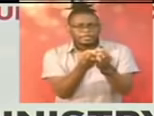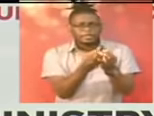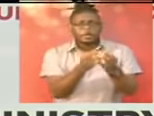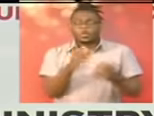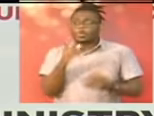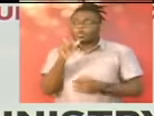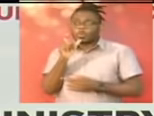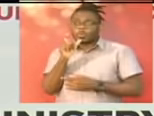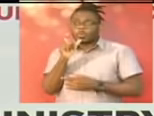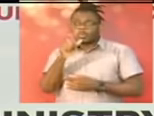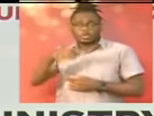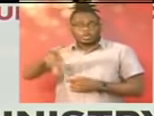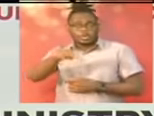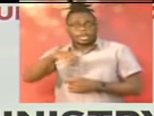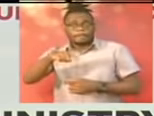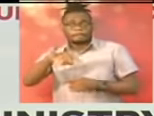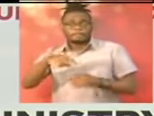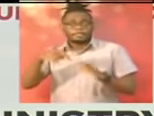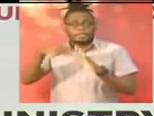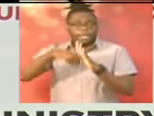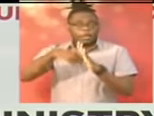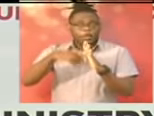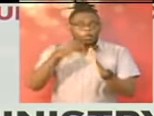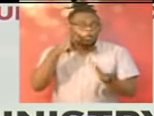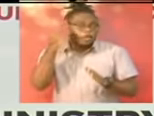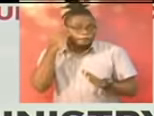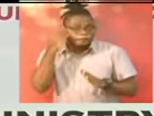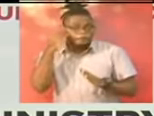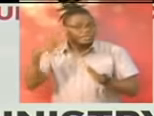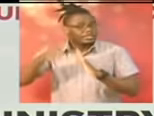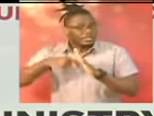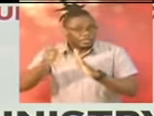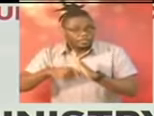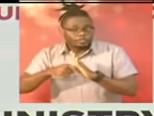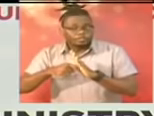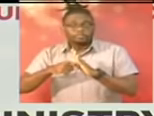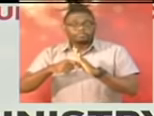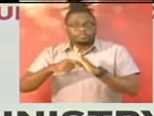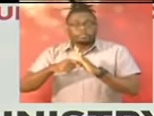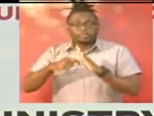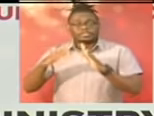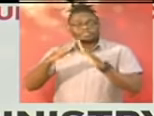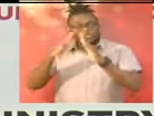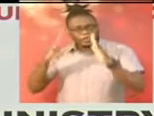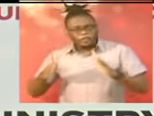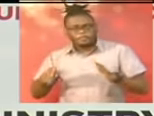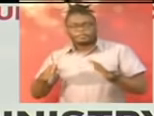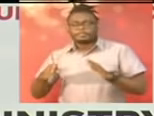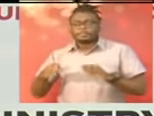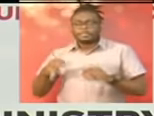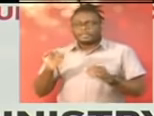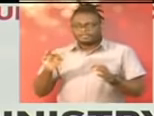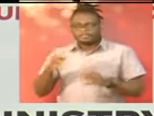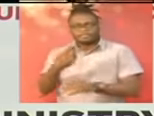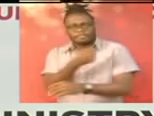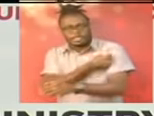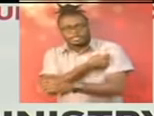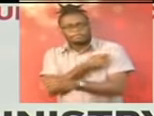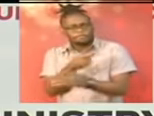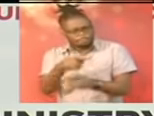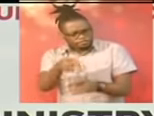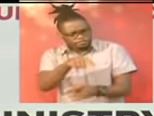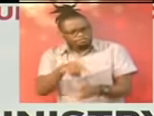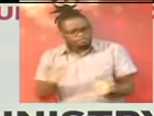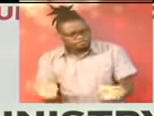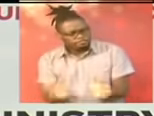may not yet have given permission for them to be vaccinated to go ahead and do that, because that's one of the very important strategies